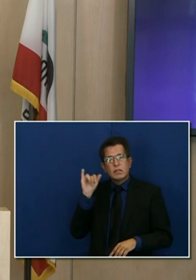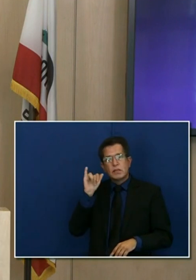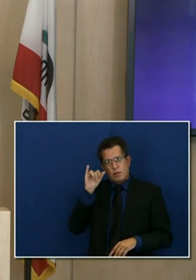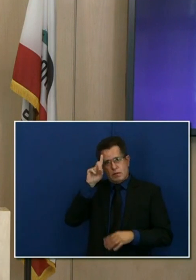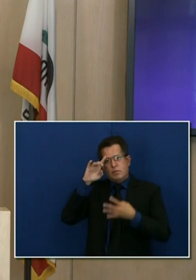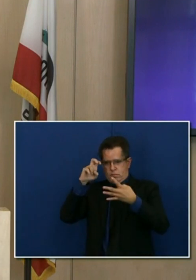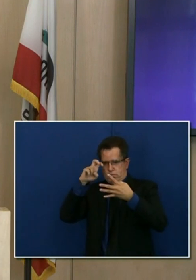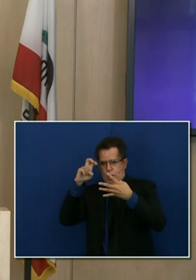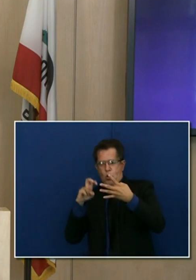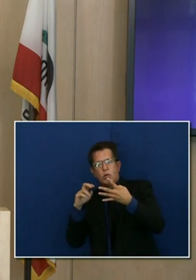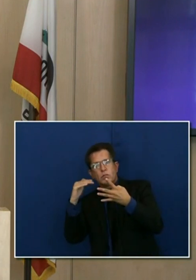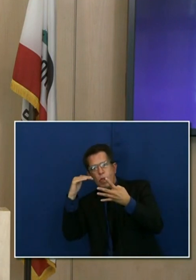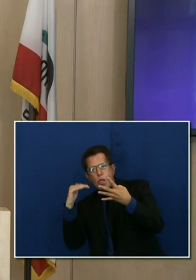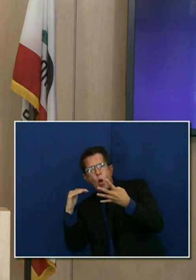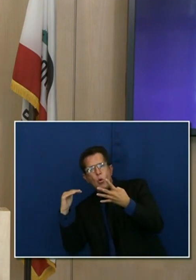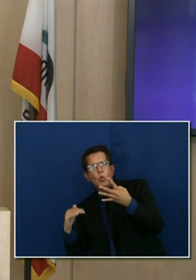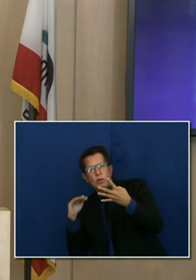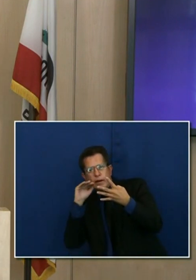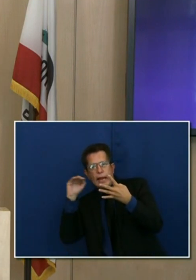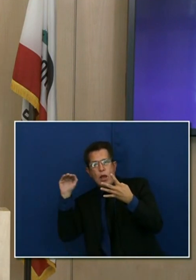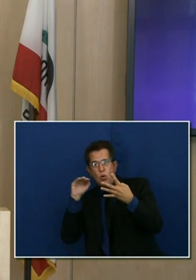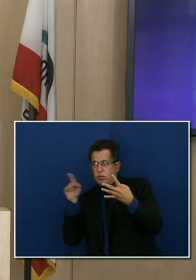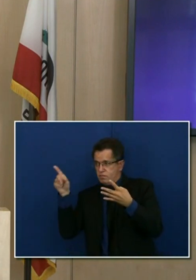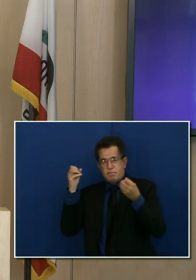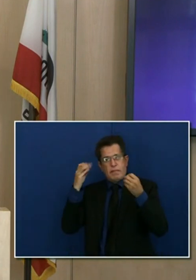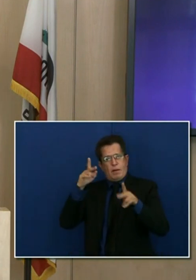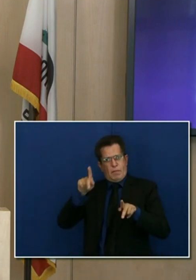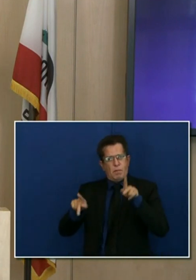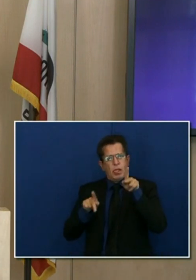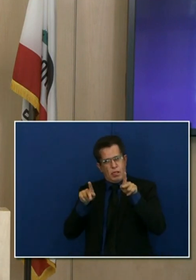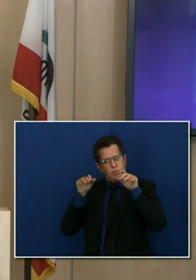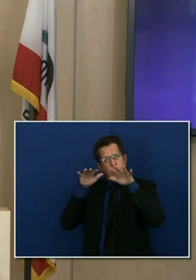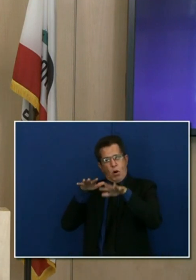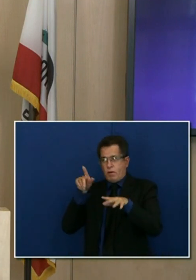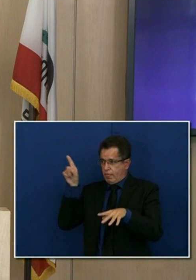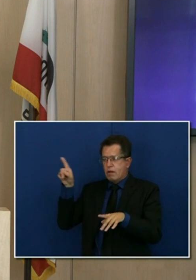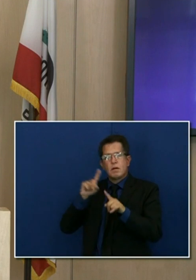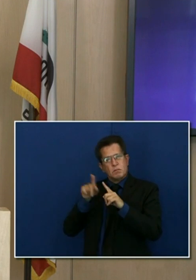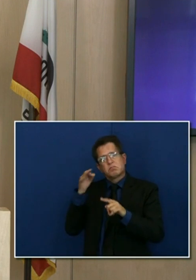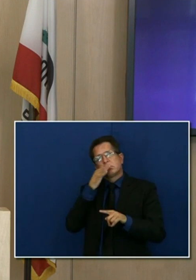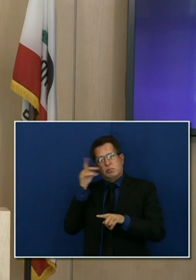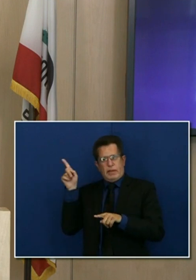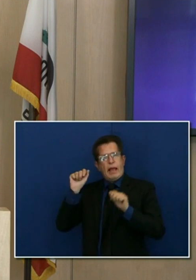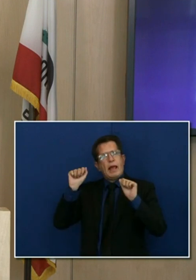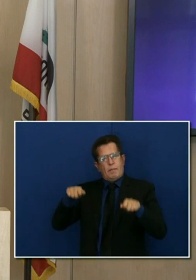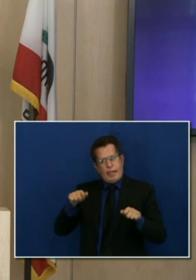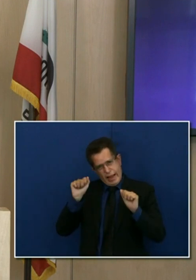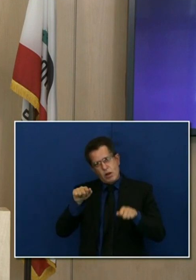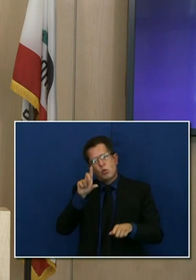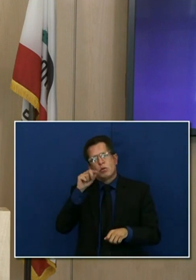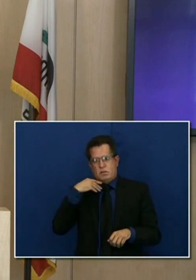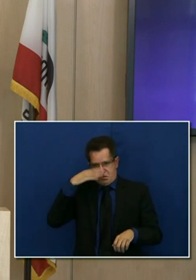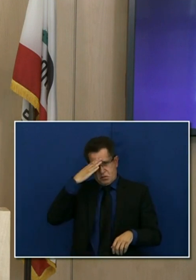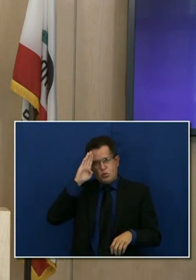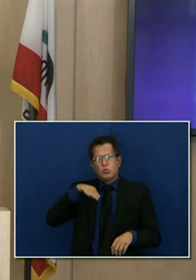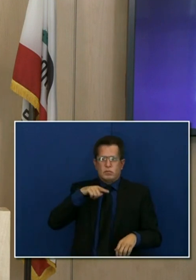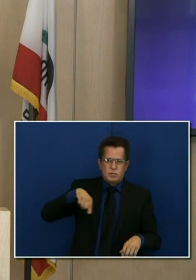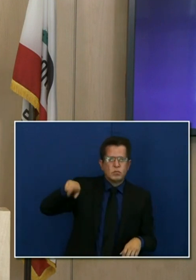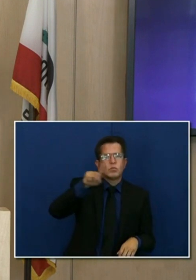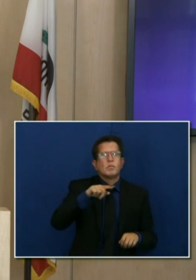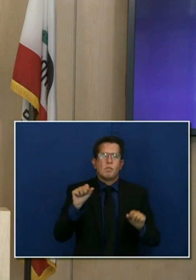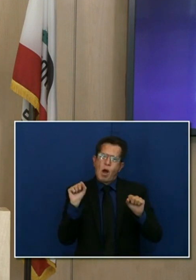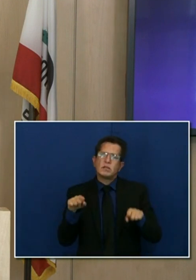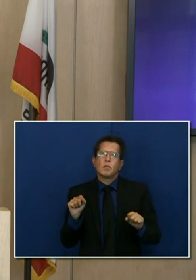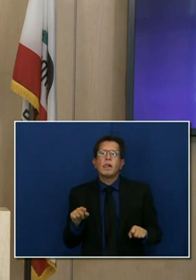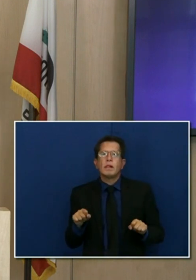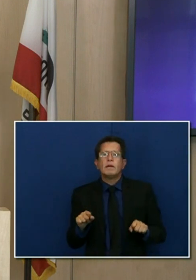lowest tier. Again, heavy population, heavy concentrations, but they have been able to do it. So we know what is possible if